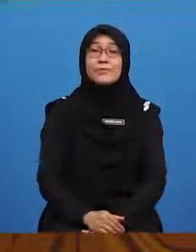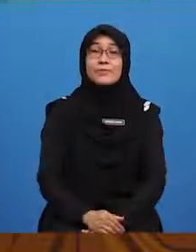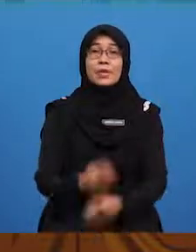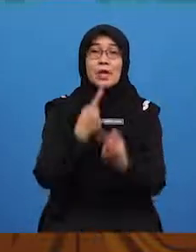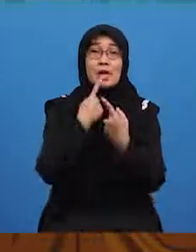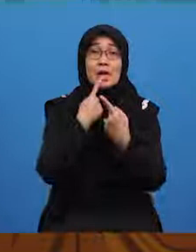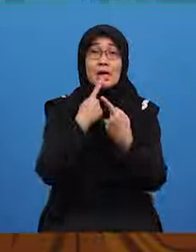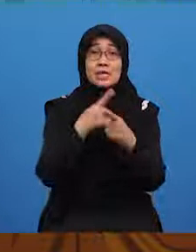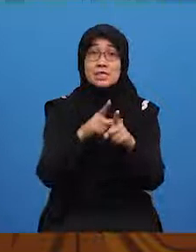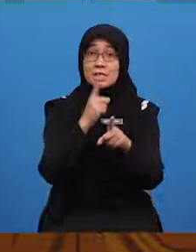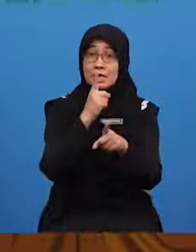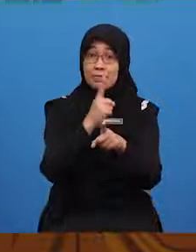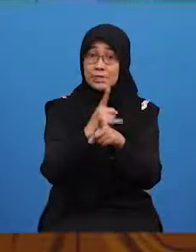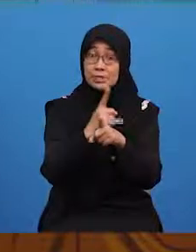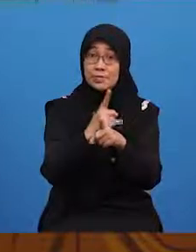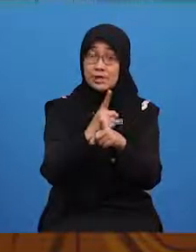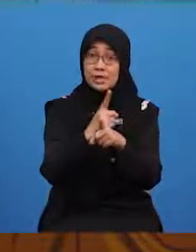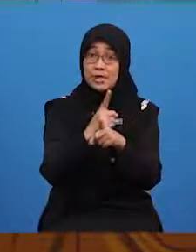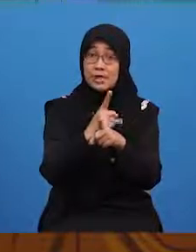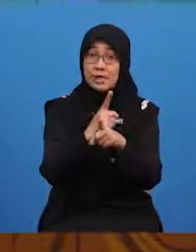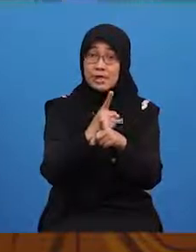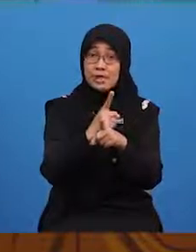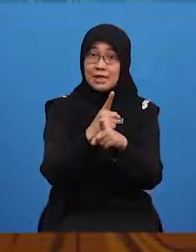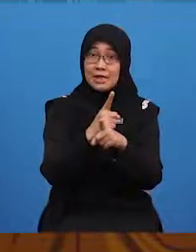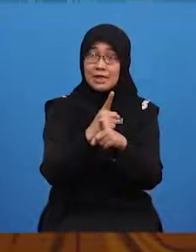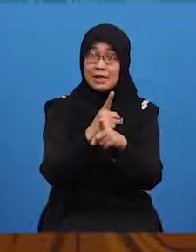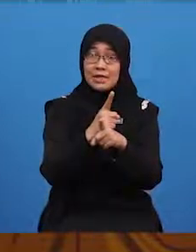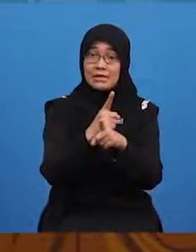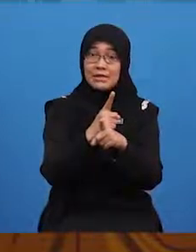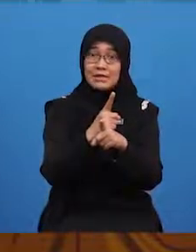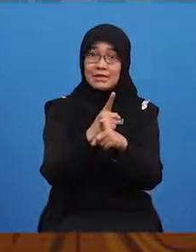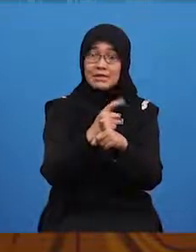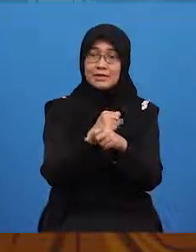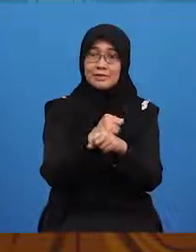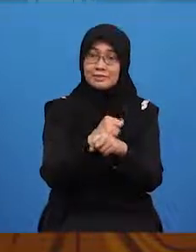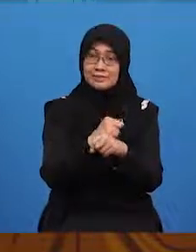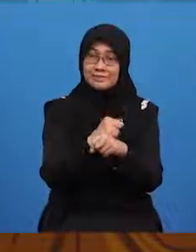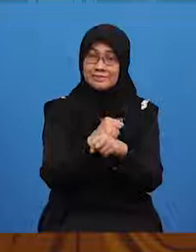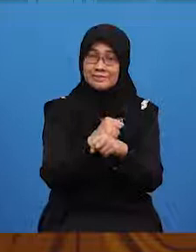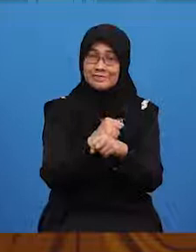The shorthand. So, what is your answer, YOLO?